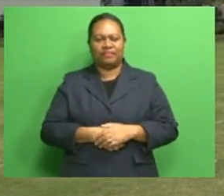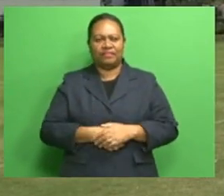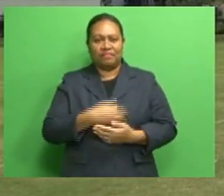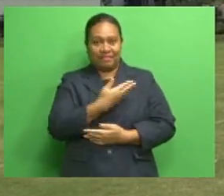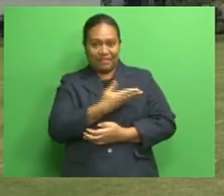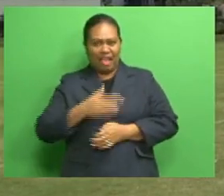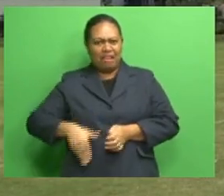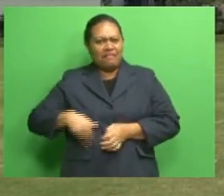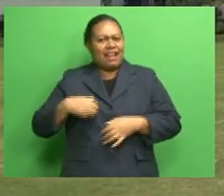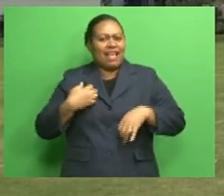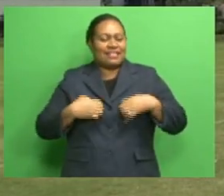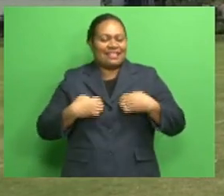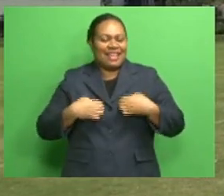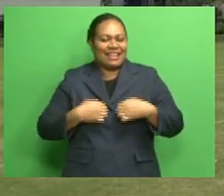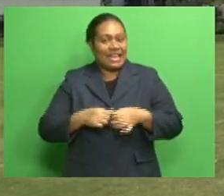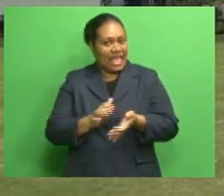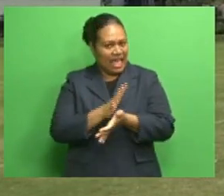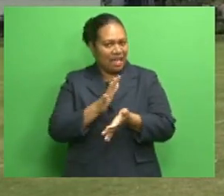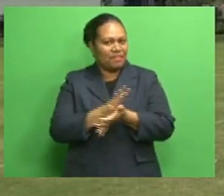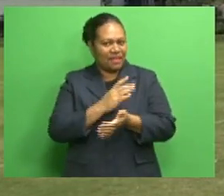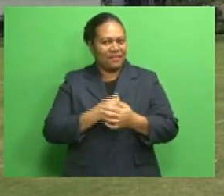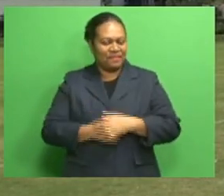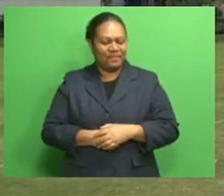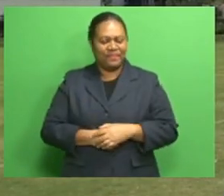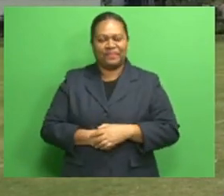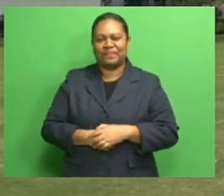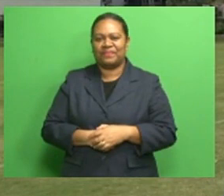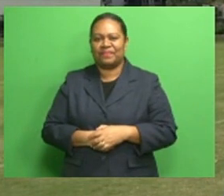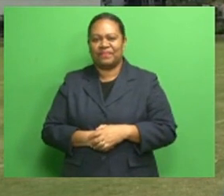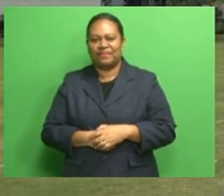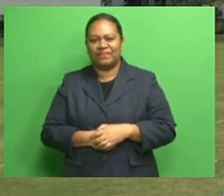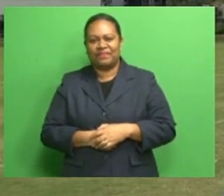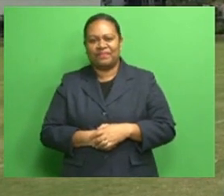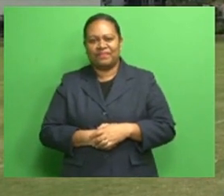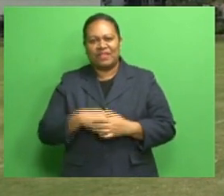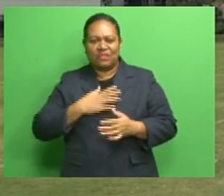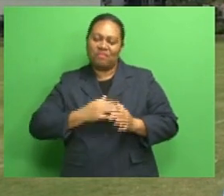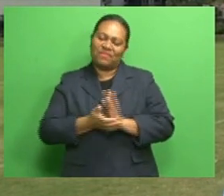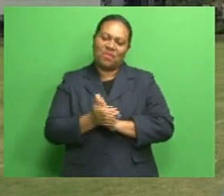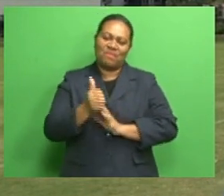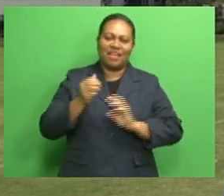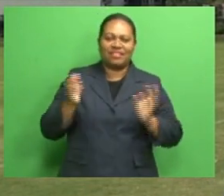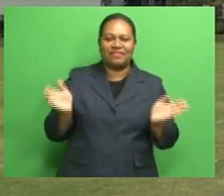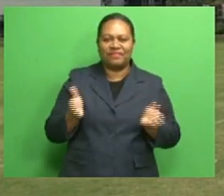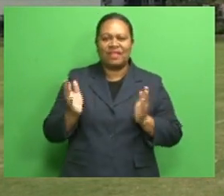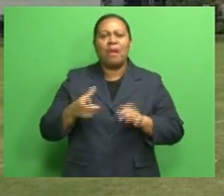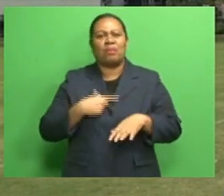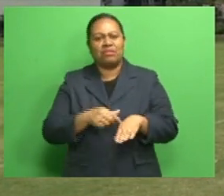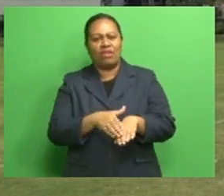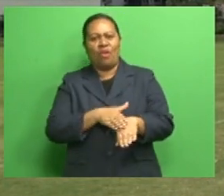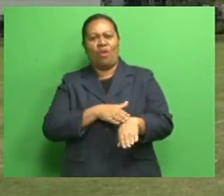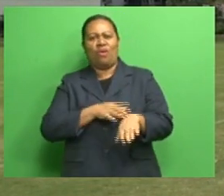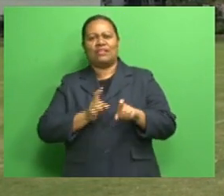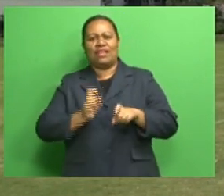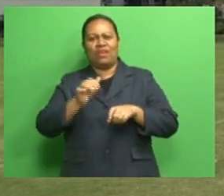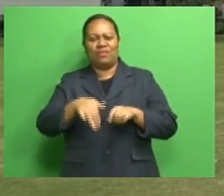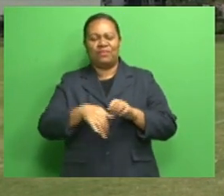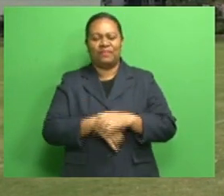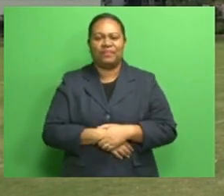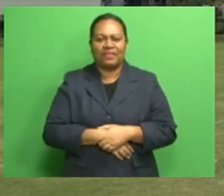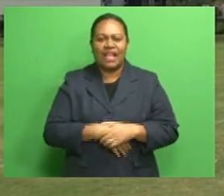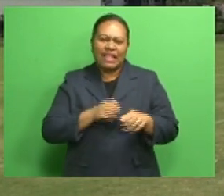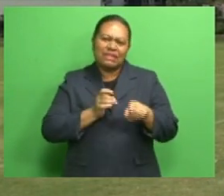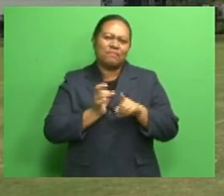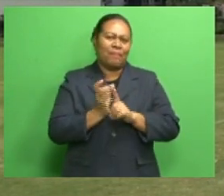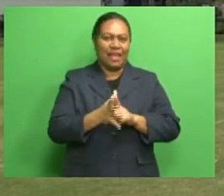excited and very happy to be in the pitch again. It's been a very long time, especially we're going